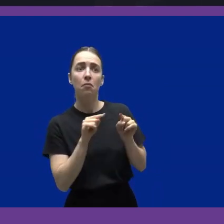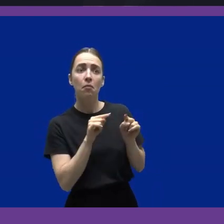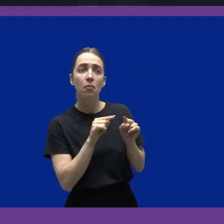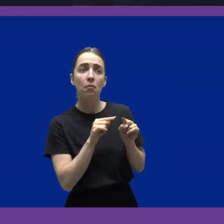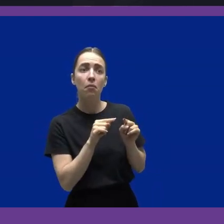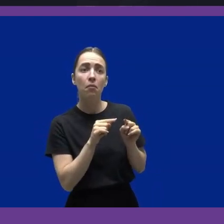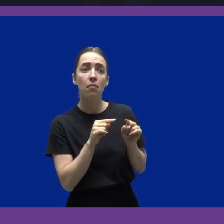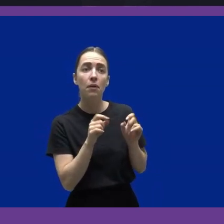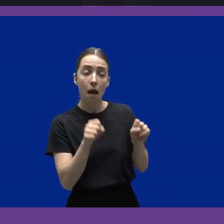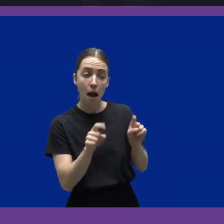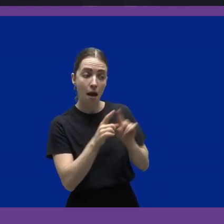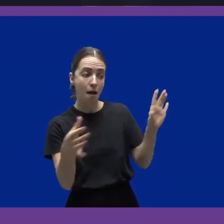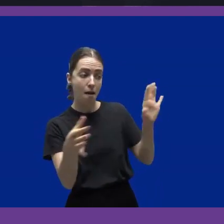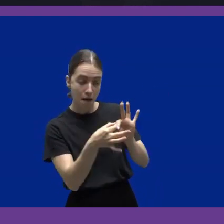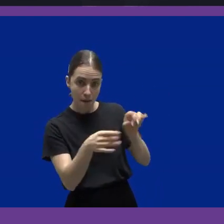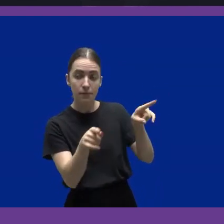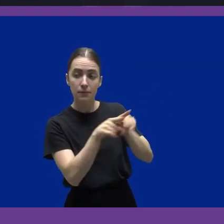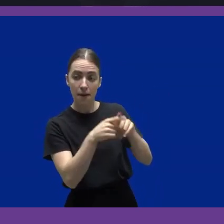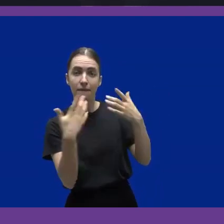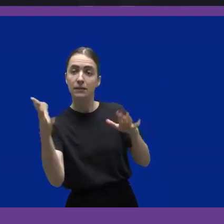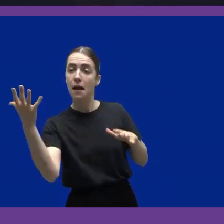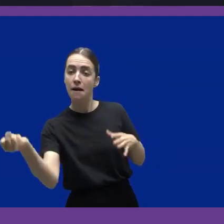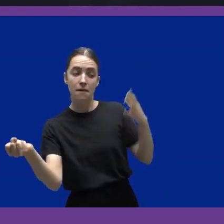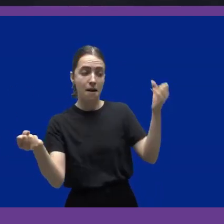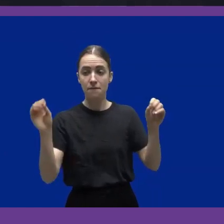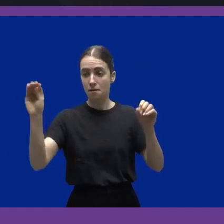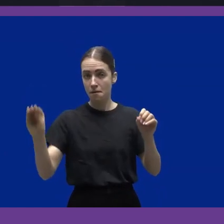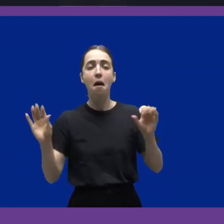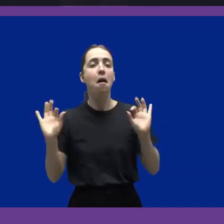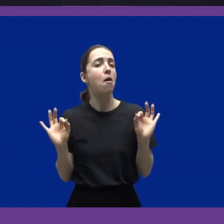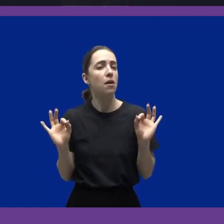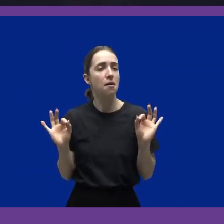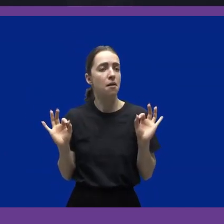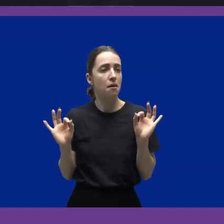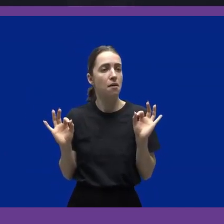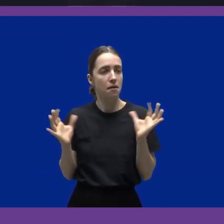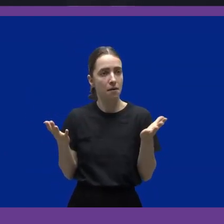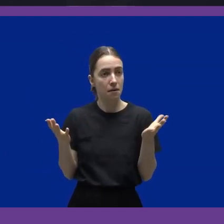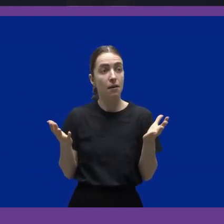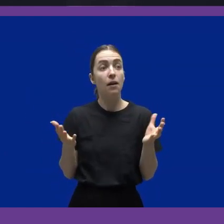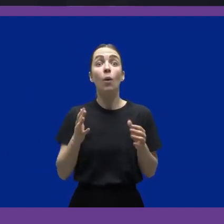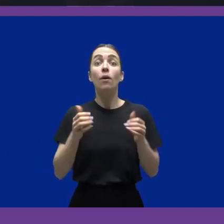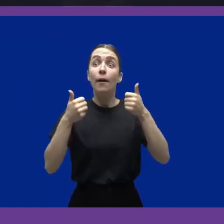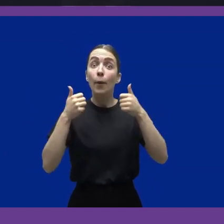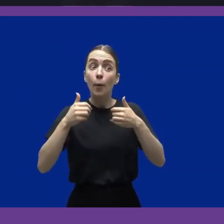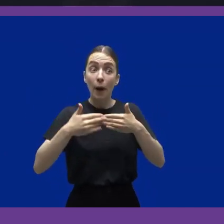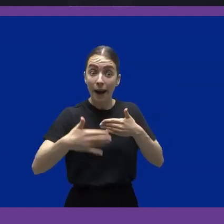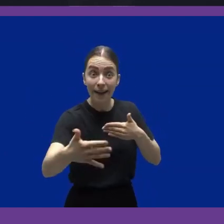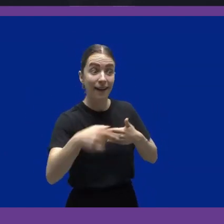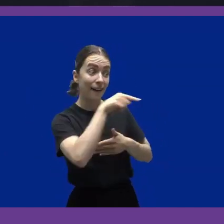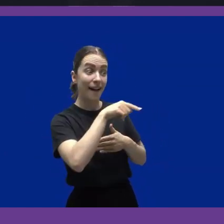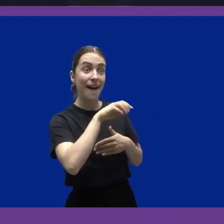much easier when we have the harmonized standards in place, but for the time being, until they are in place